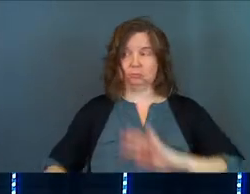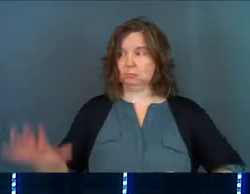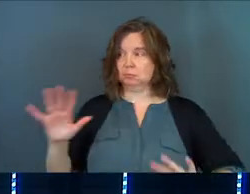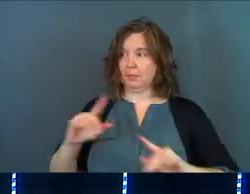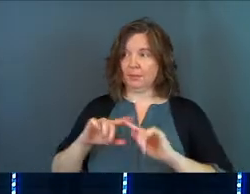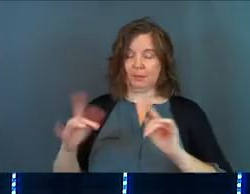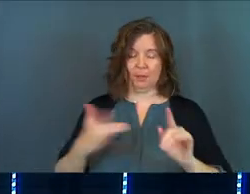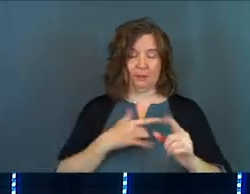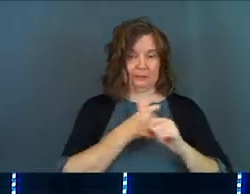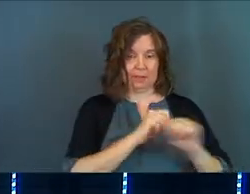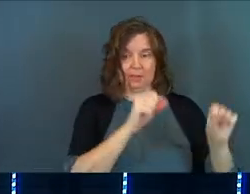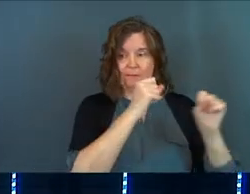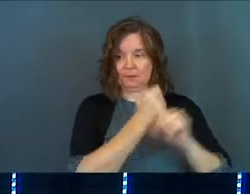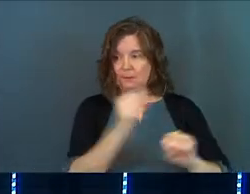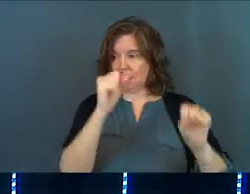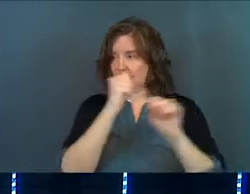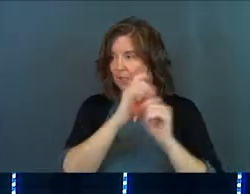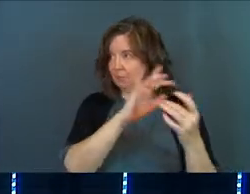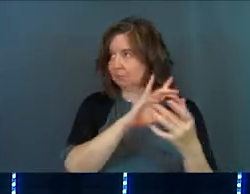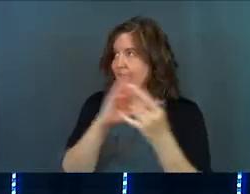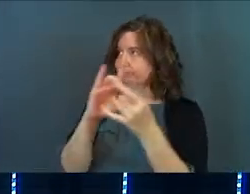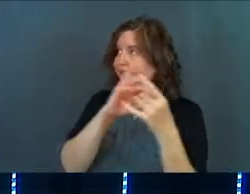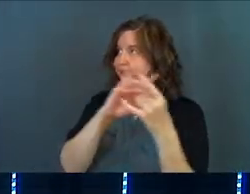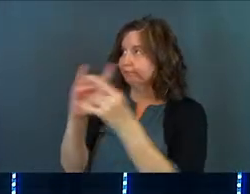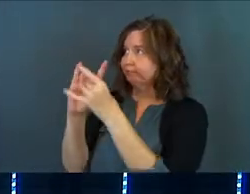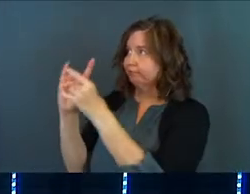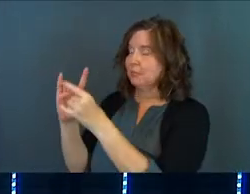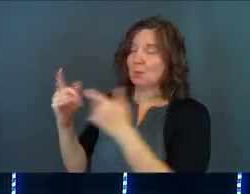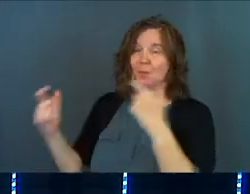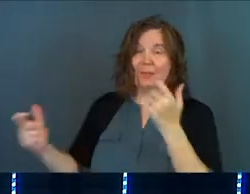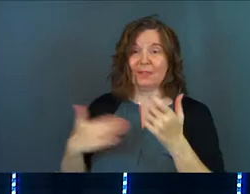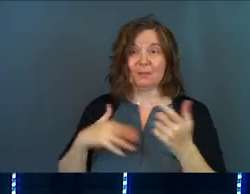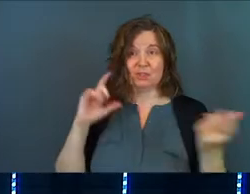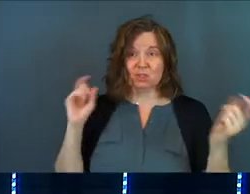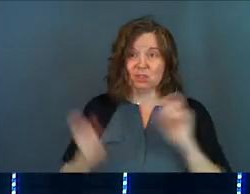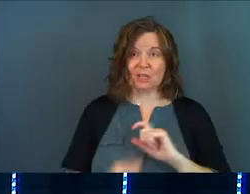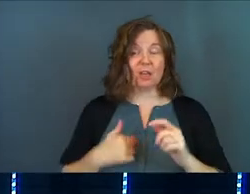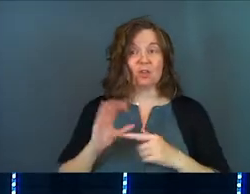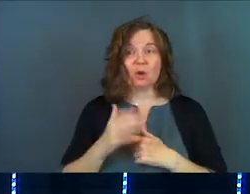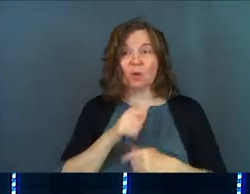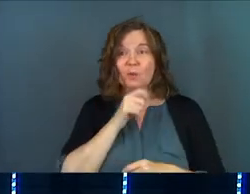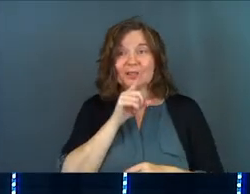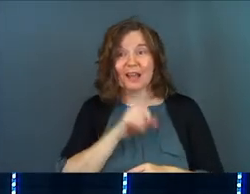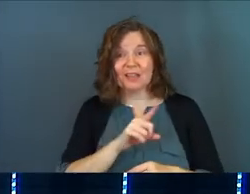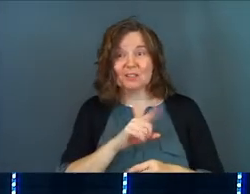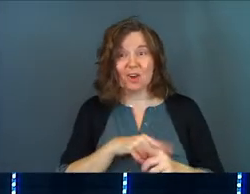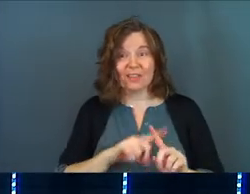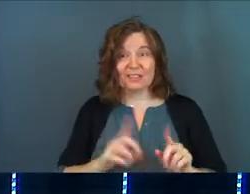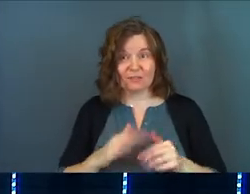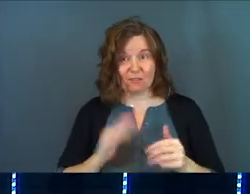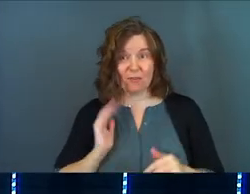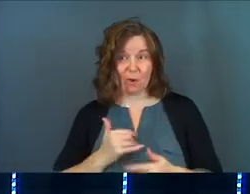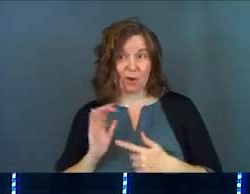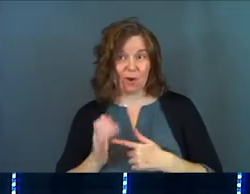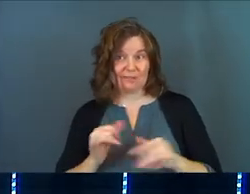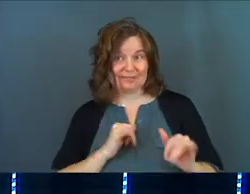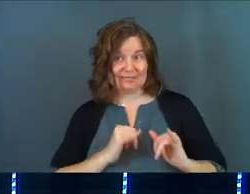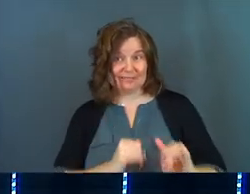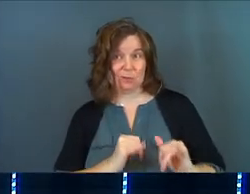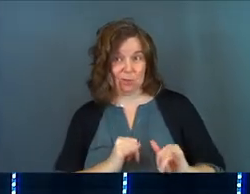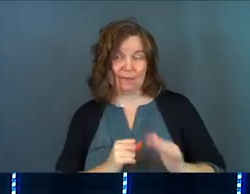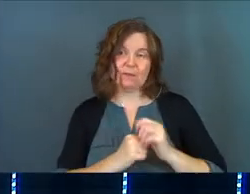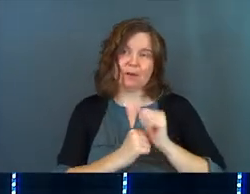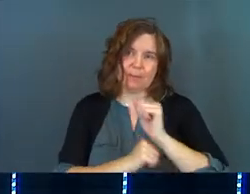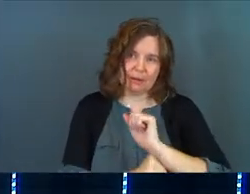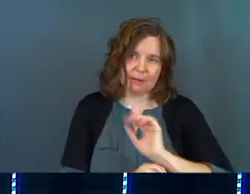saved individually, right? It was this massive thing because it changed everything about them because their culture wasn't actually all that different from our culture